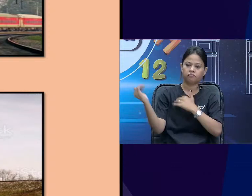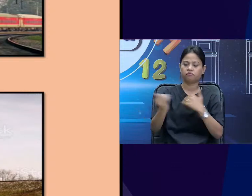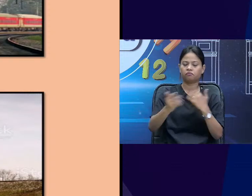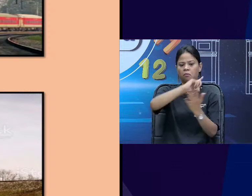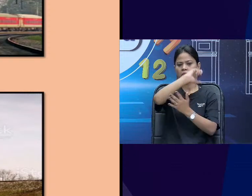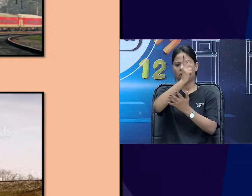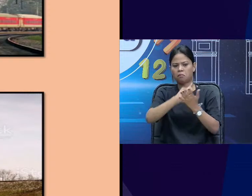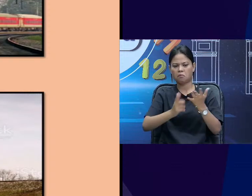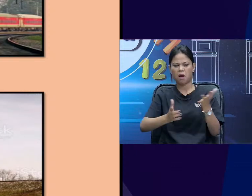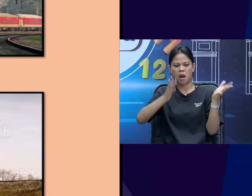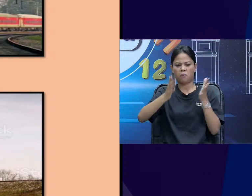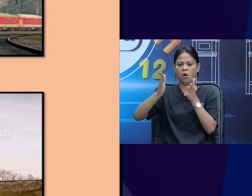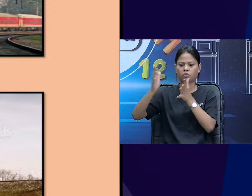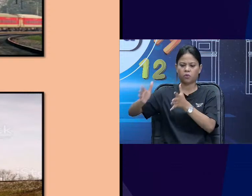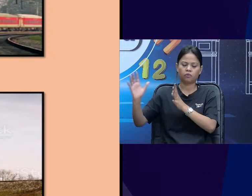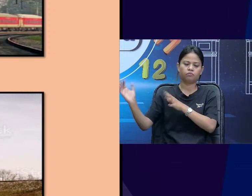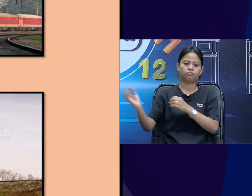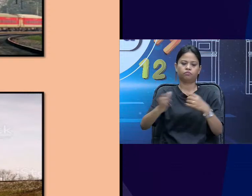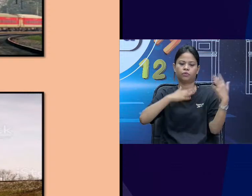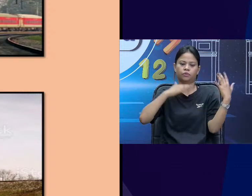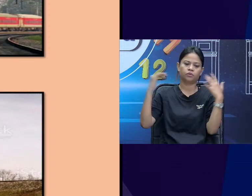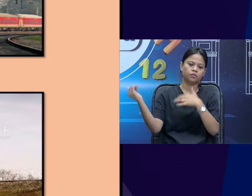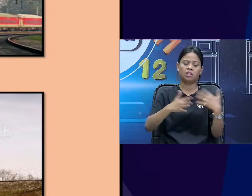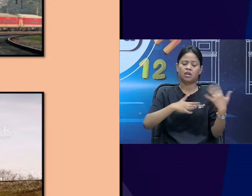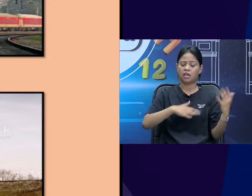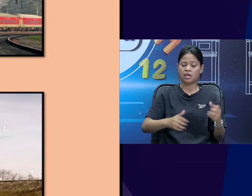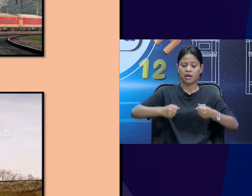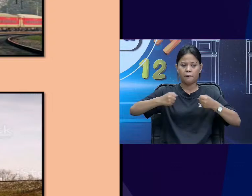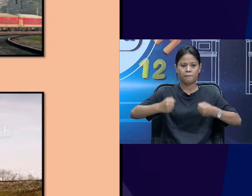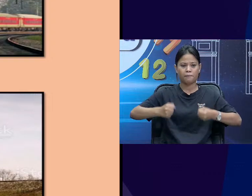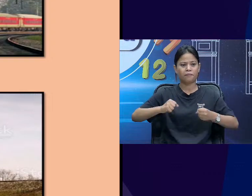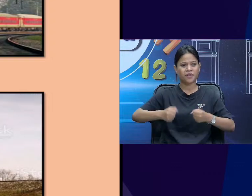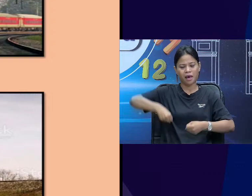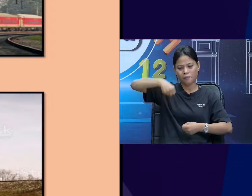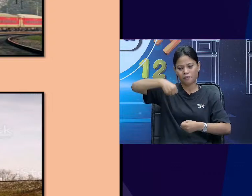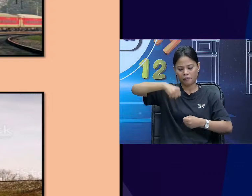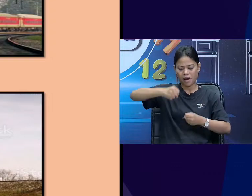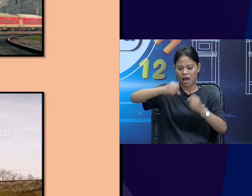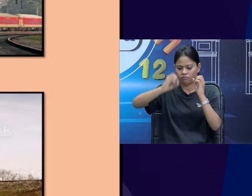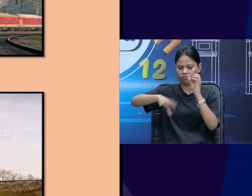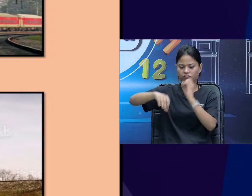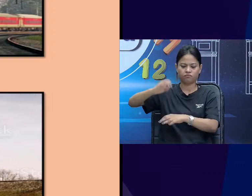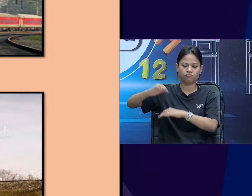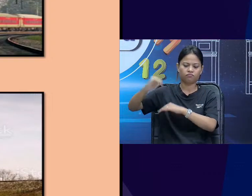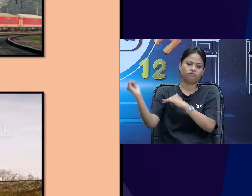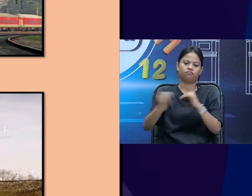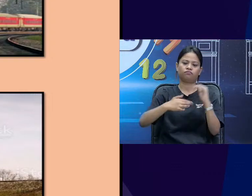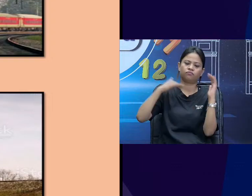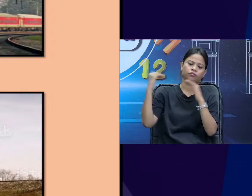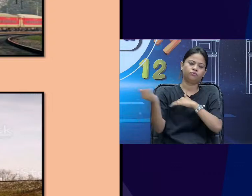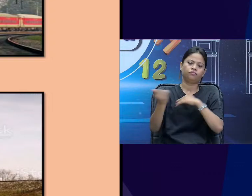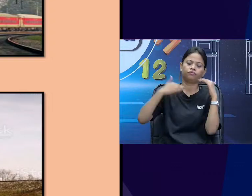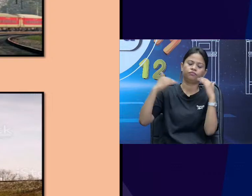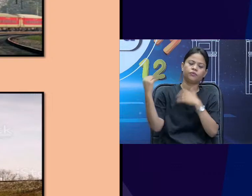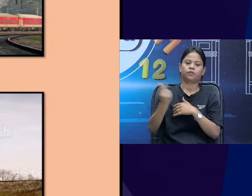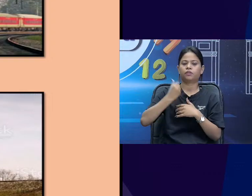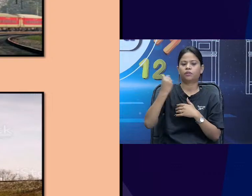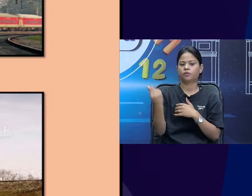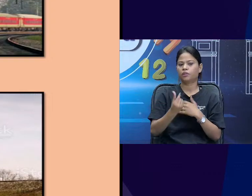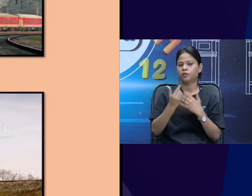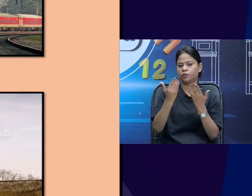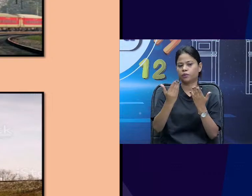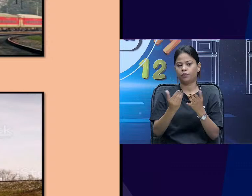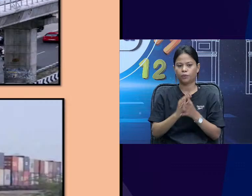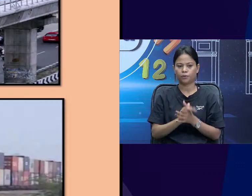children, school-going children, luggage, everything from one place to another place. Okay. Then we